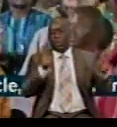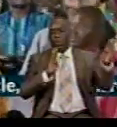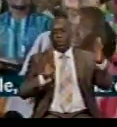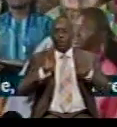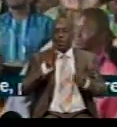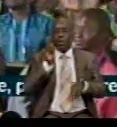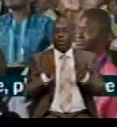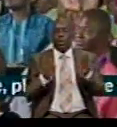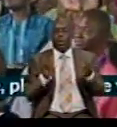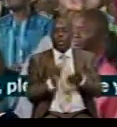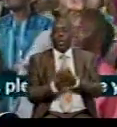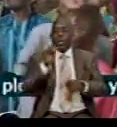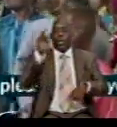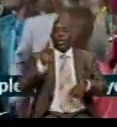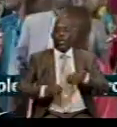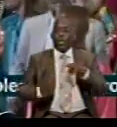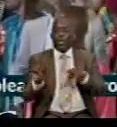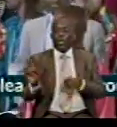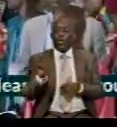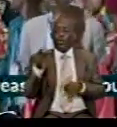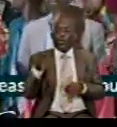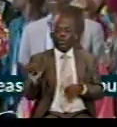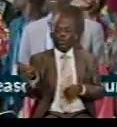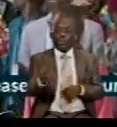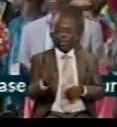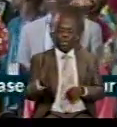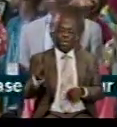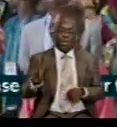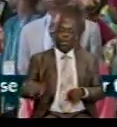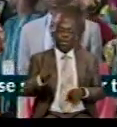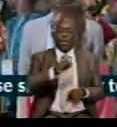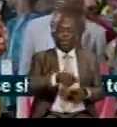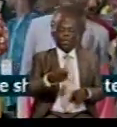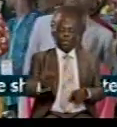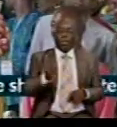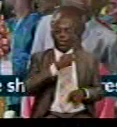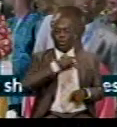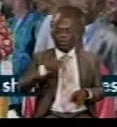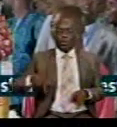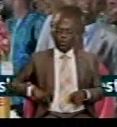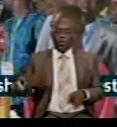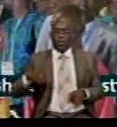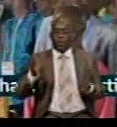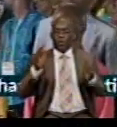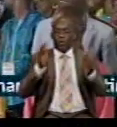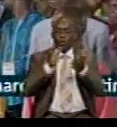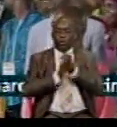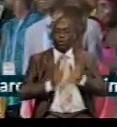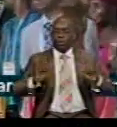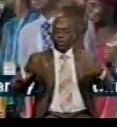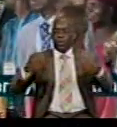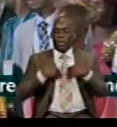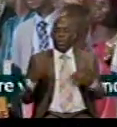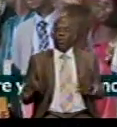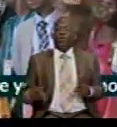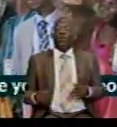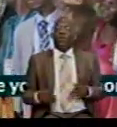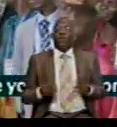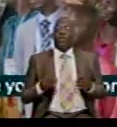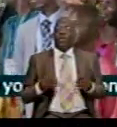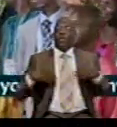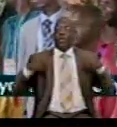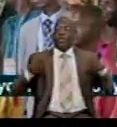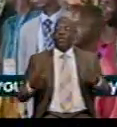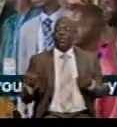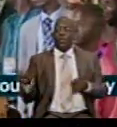their leg, the Prince of Peace has restored their legs. Ceux qui ne pouvaient plus utiliser leurs pieds, le Prince de Paix a restauré leurs